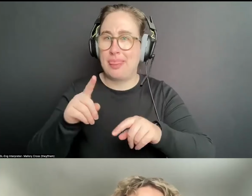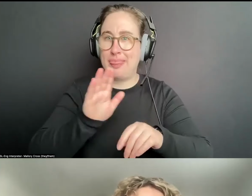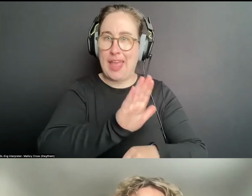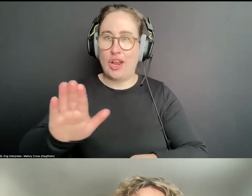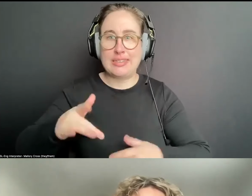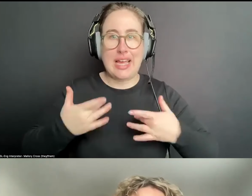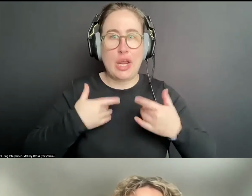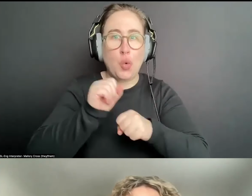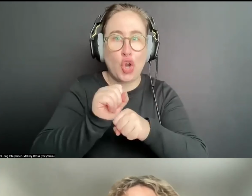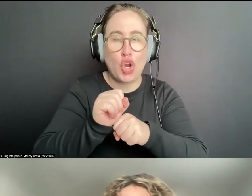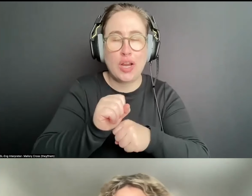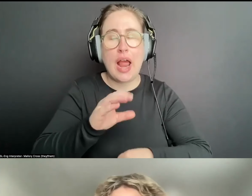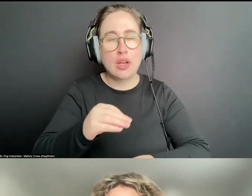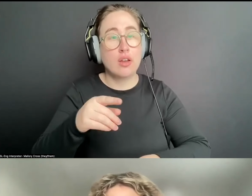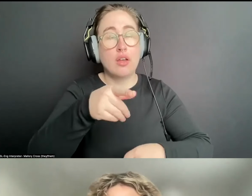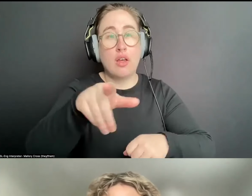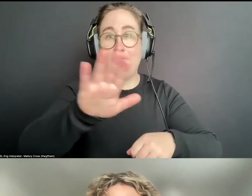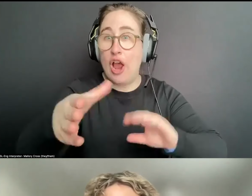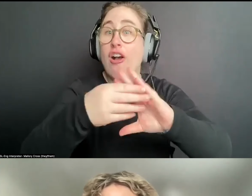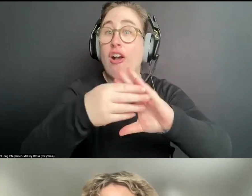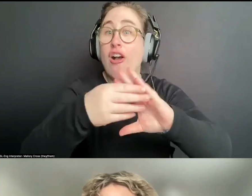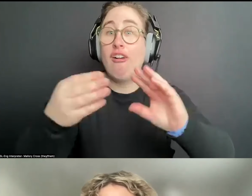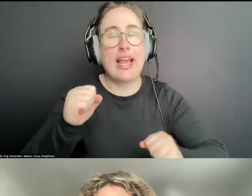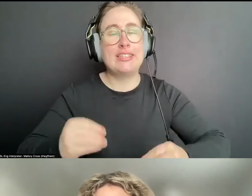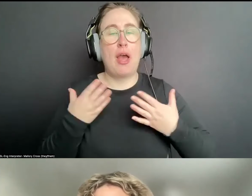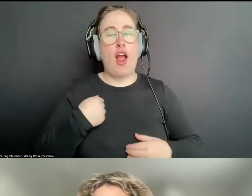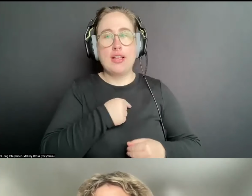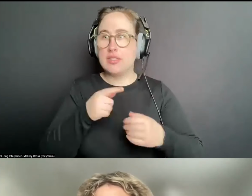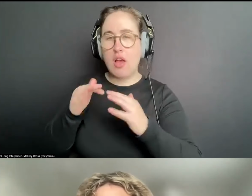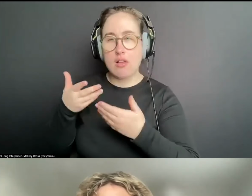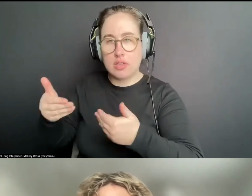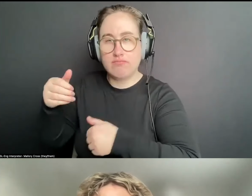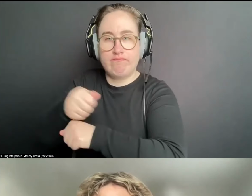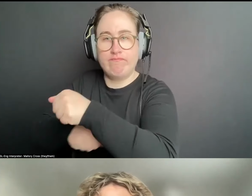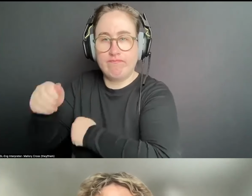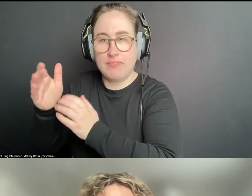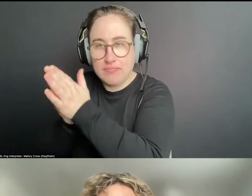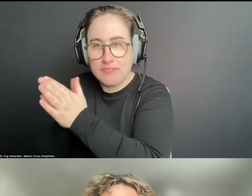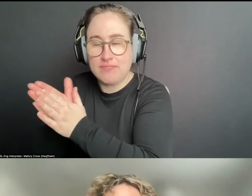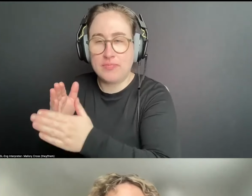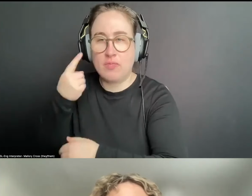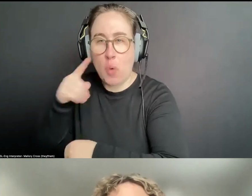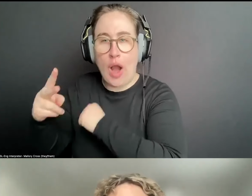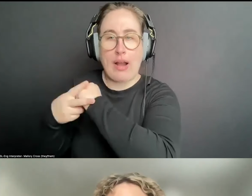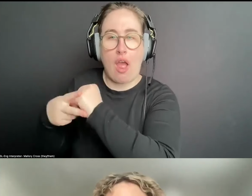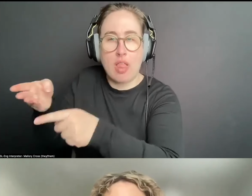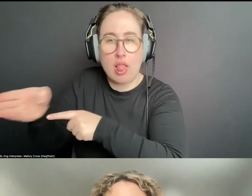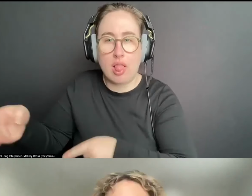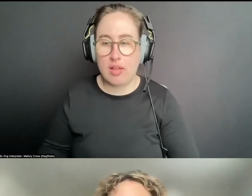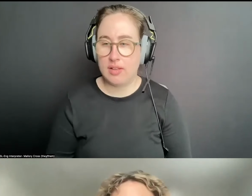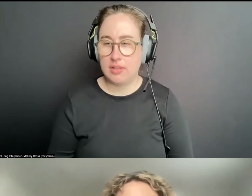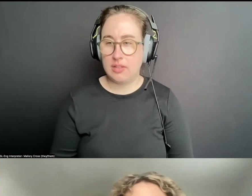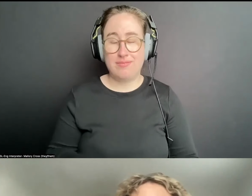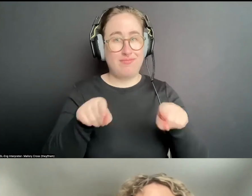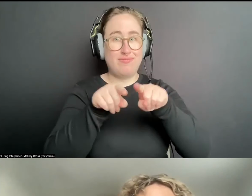be inspired by these thoughtful approaches to archival work and unique and innovative approaches. All of our panelists are